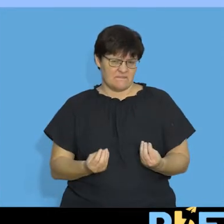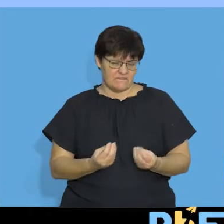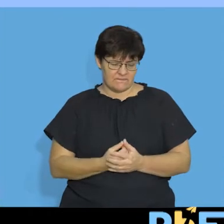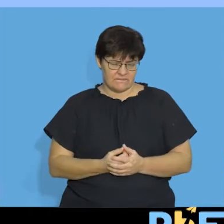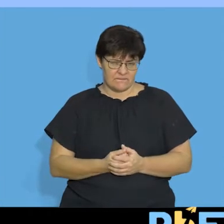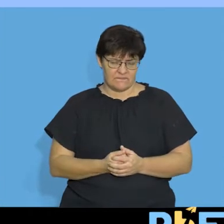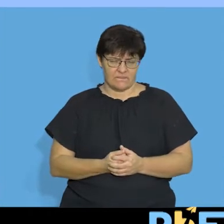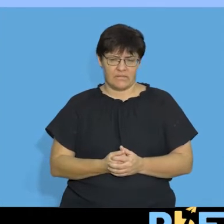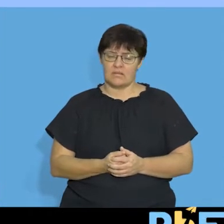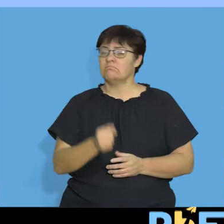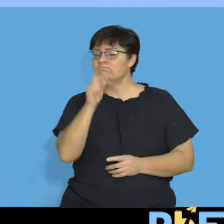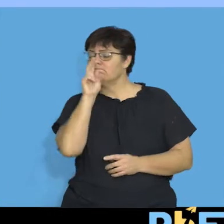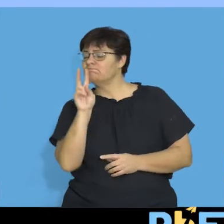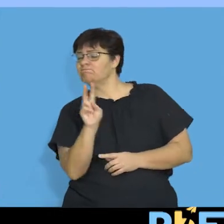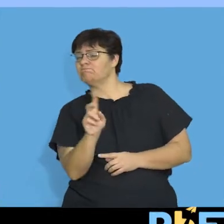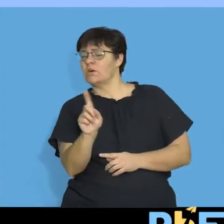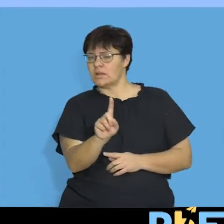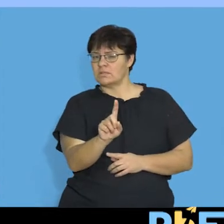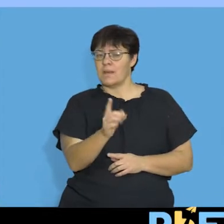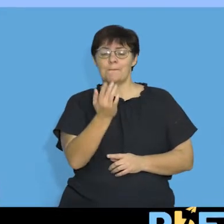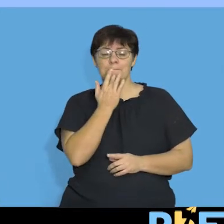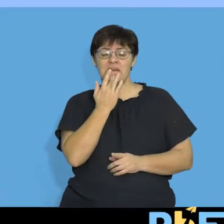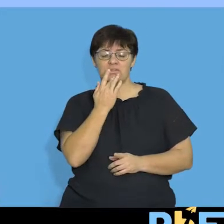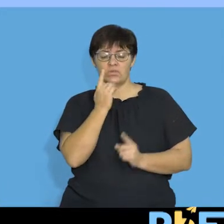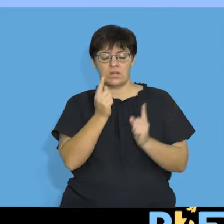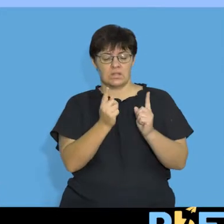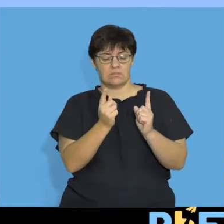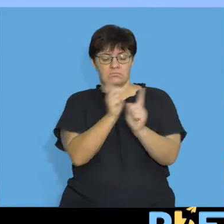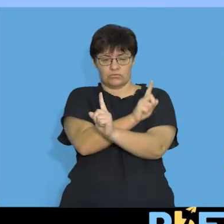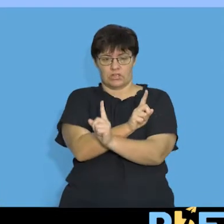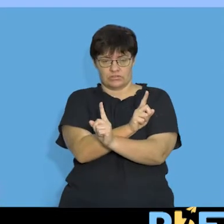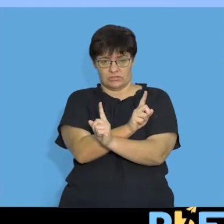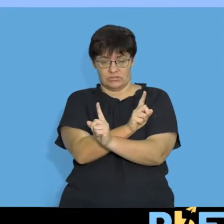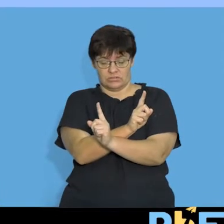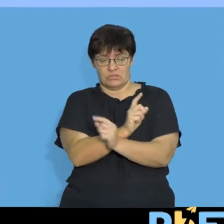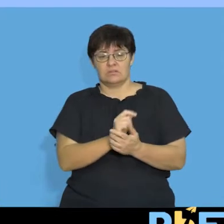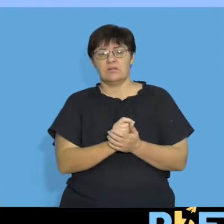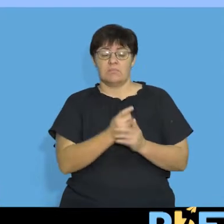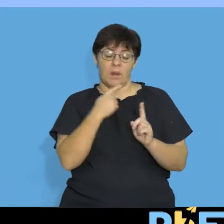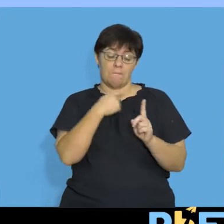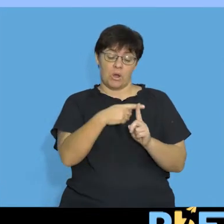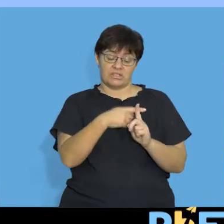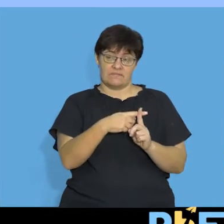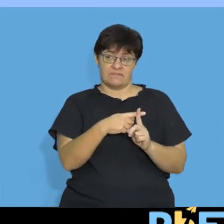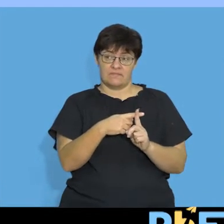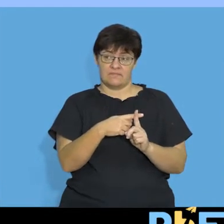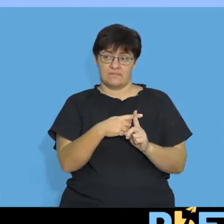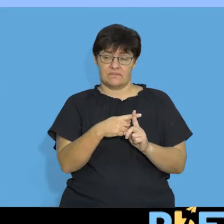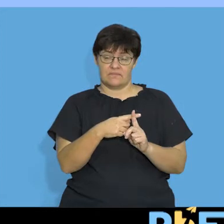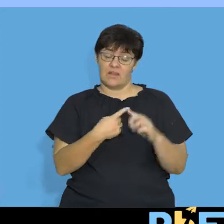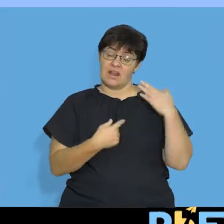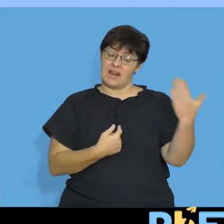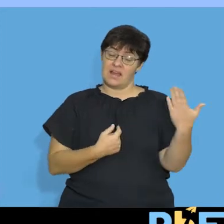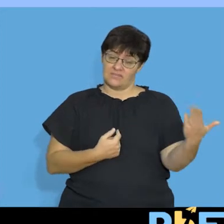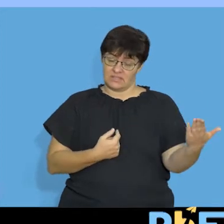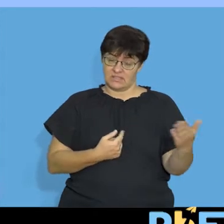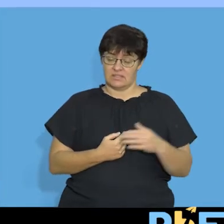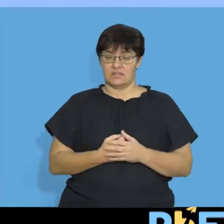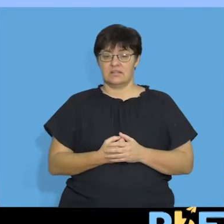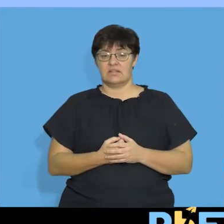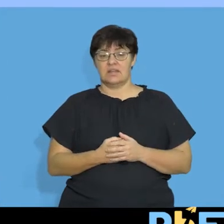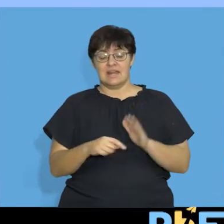you to see is if we change the battery around, and now we make the positive terminal on the left-hand